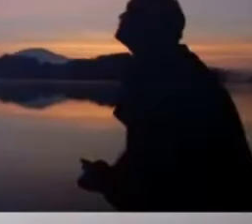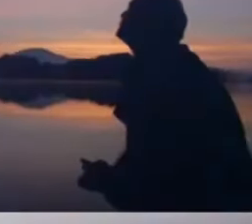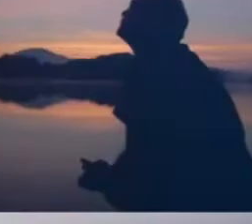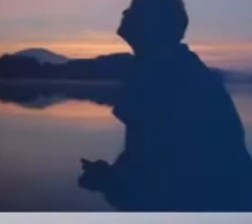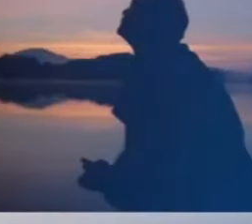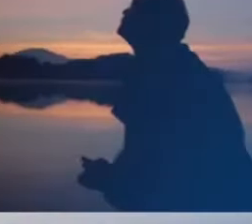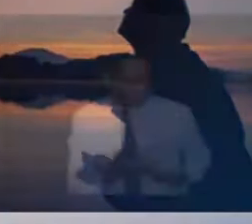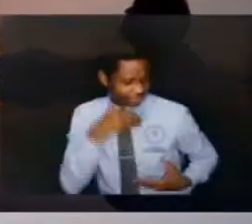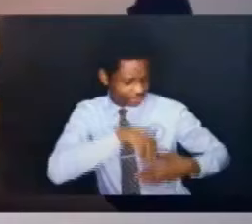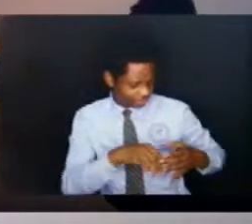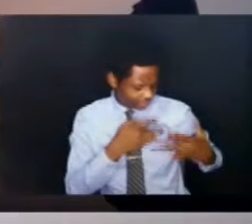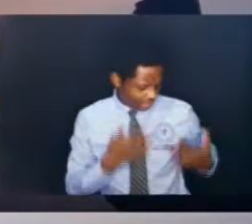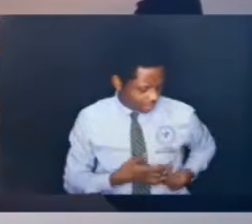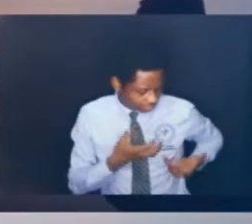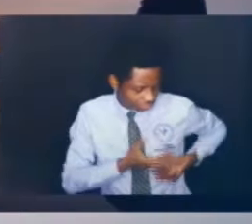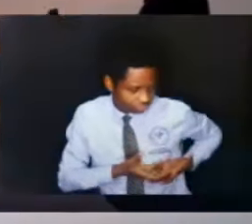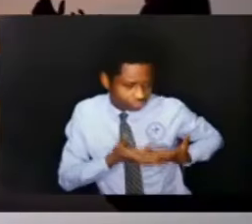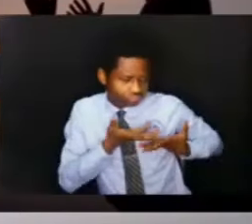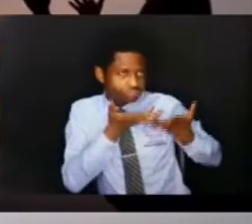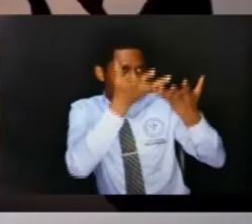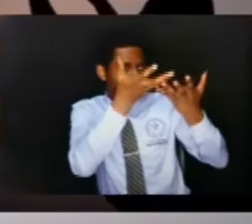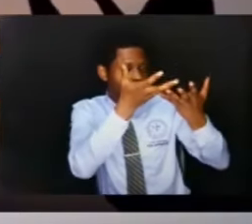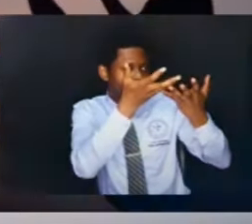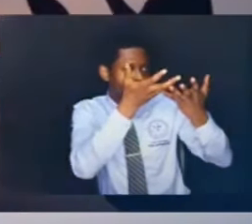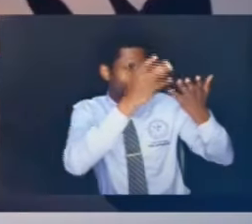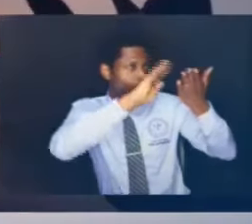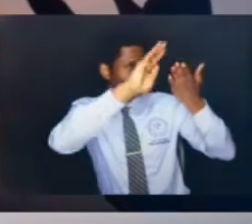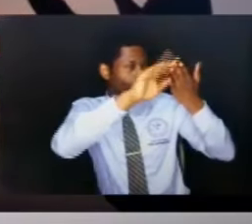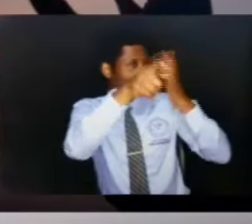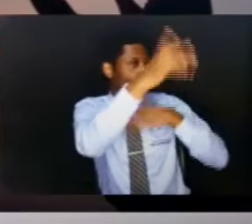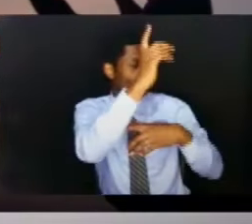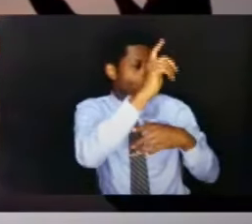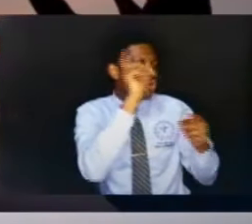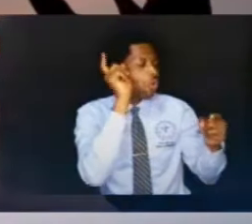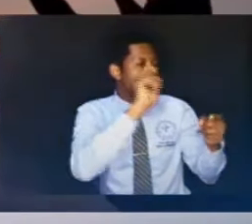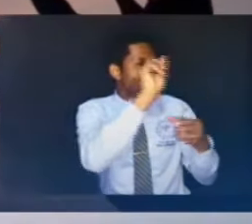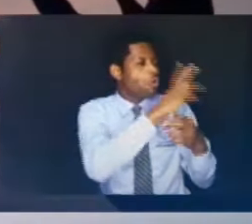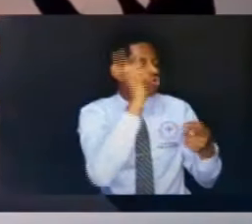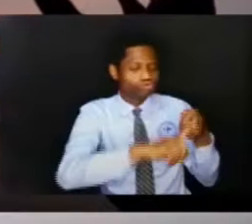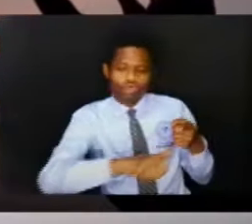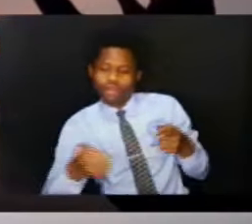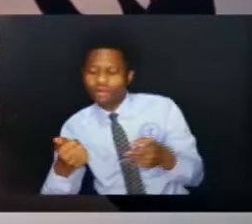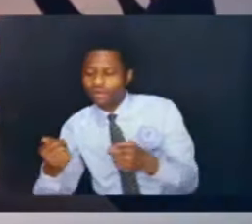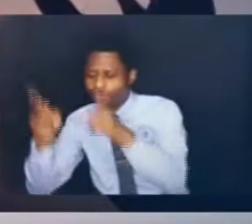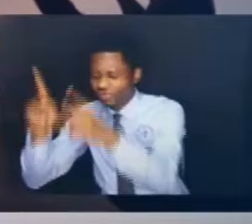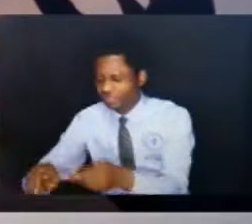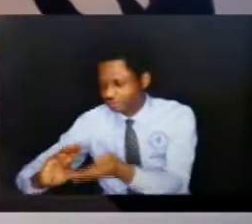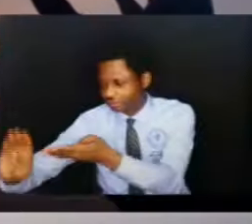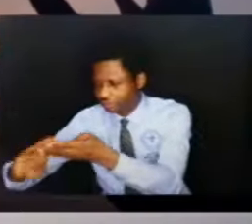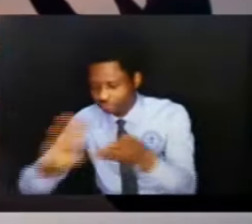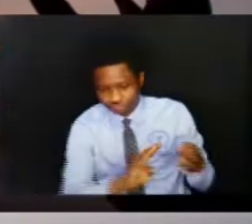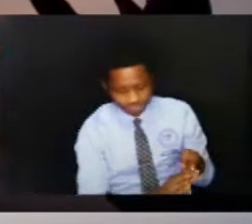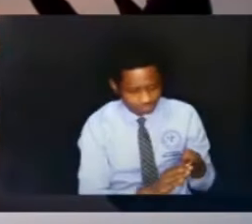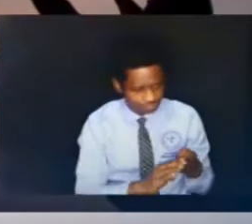hitherto suppressed to God or to someone or to a perceived offender with